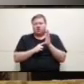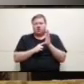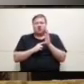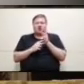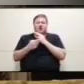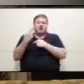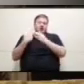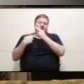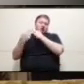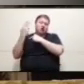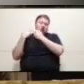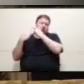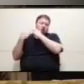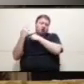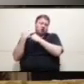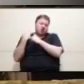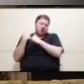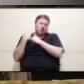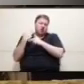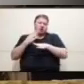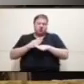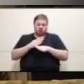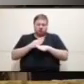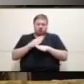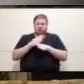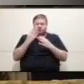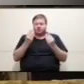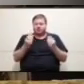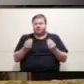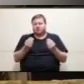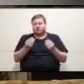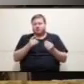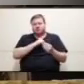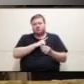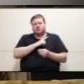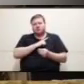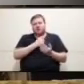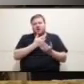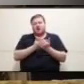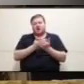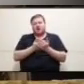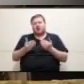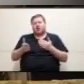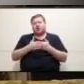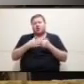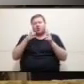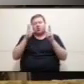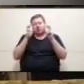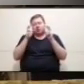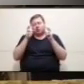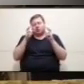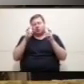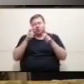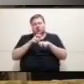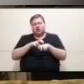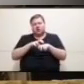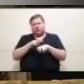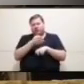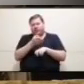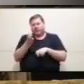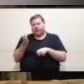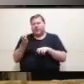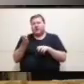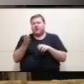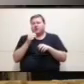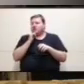history of his career so that we can close the issue where it needs to be closed and it doesn't continue